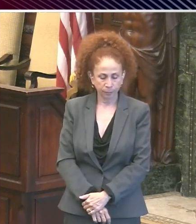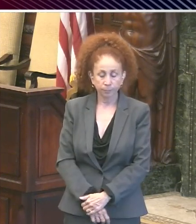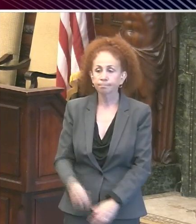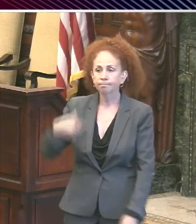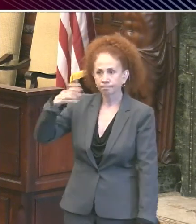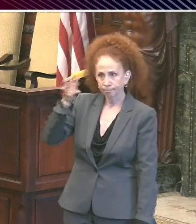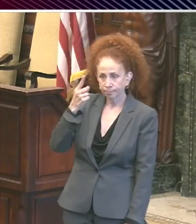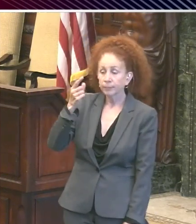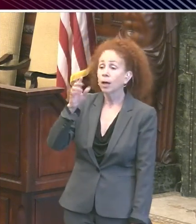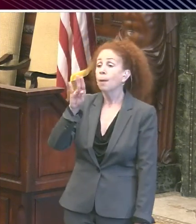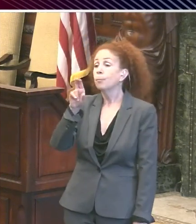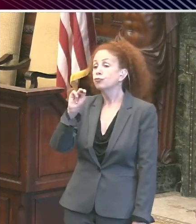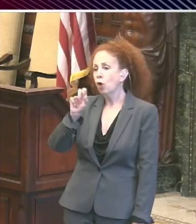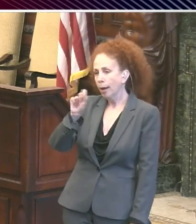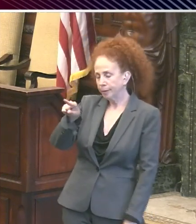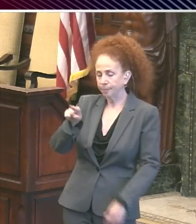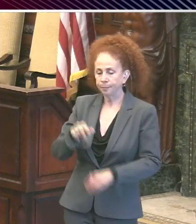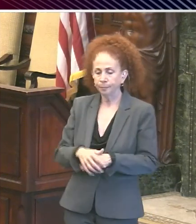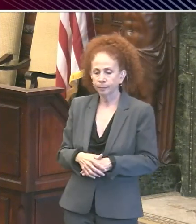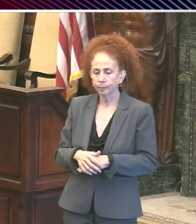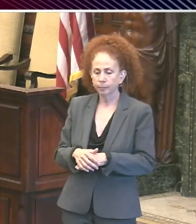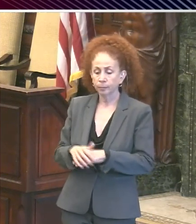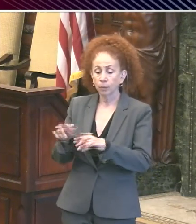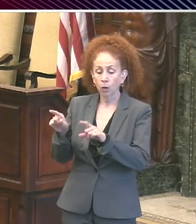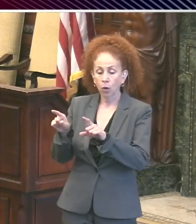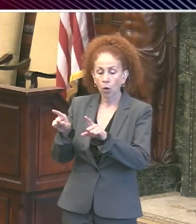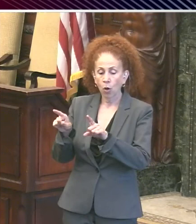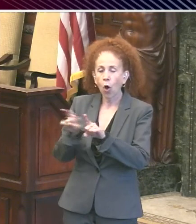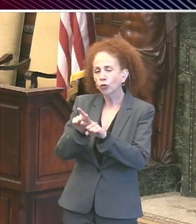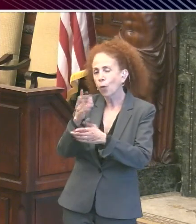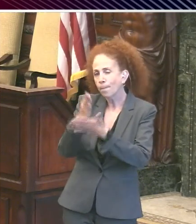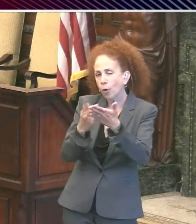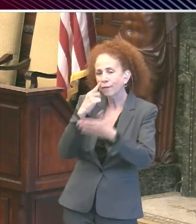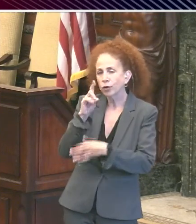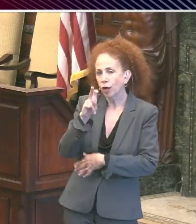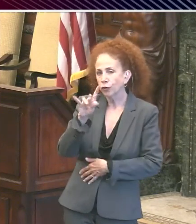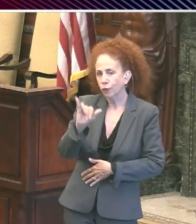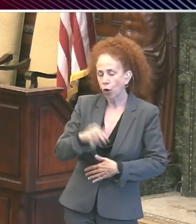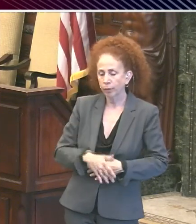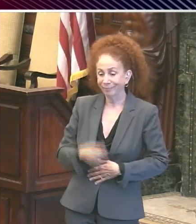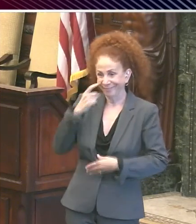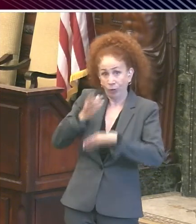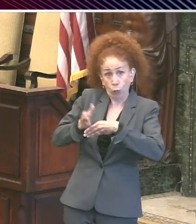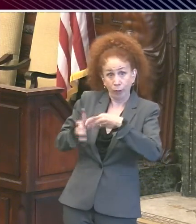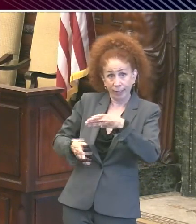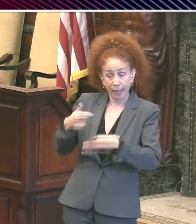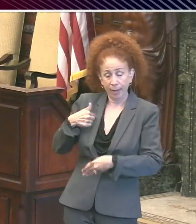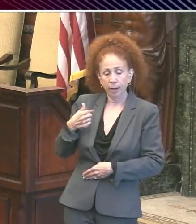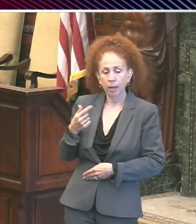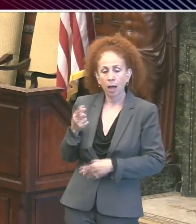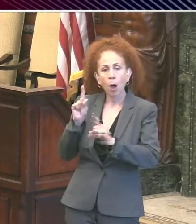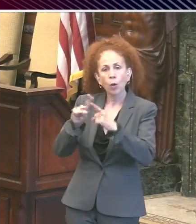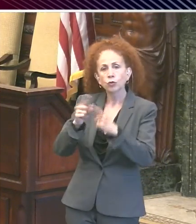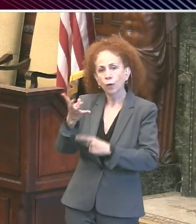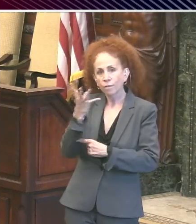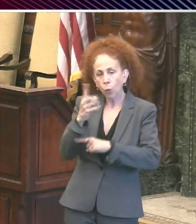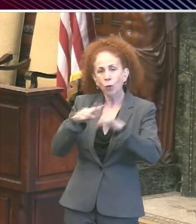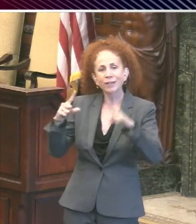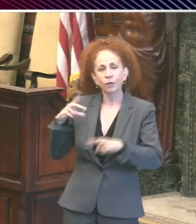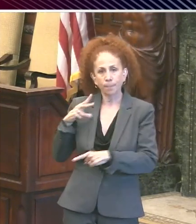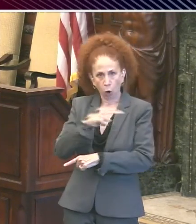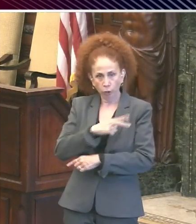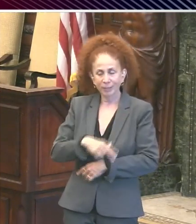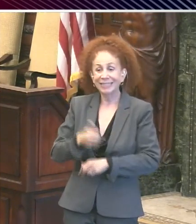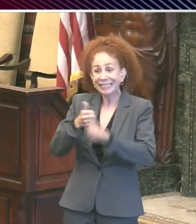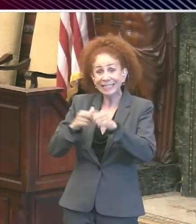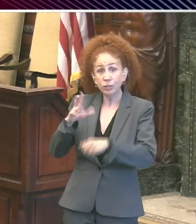Gotcha. And then Brian, and this is also possibly for Dr. Farley. Over the weekend, I went through 4 different parks. In